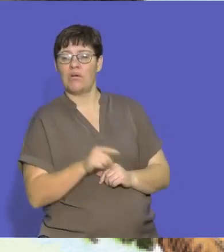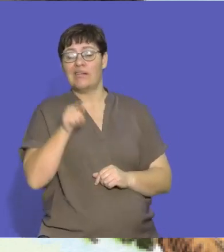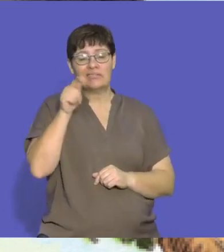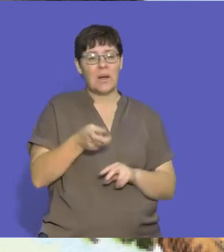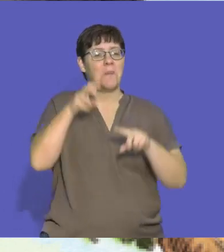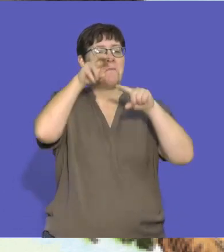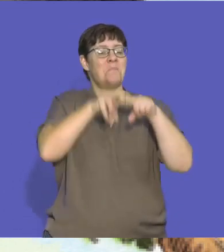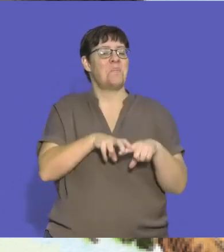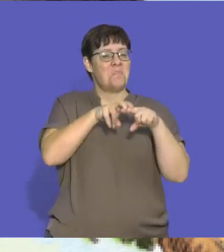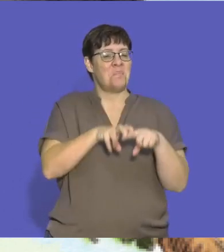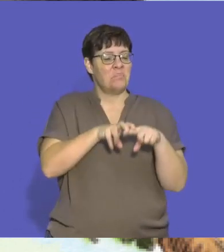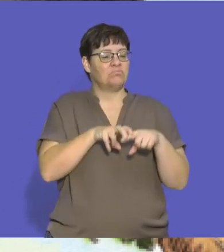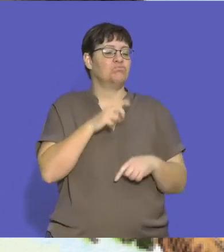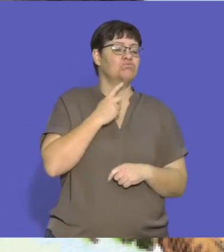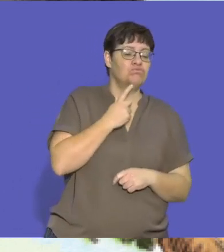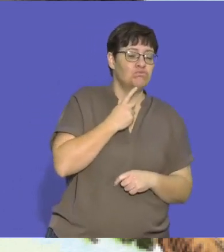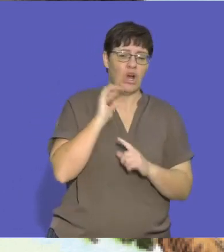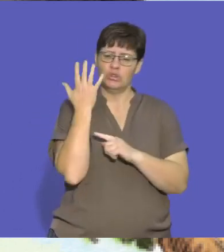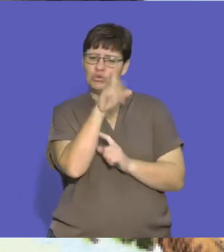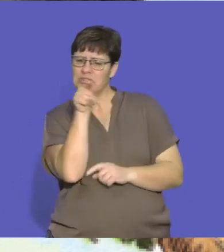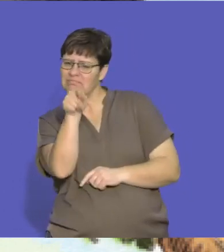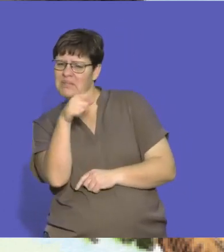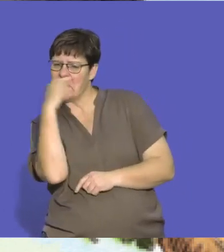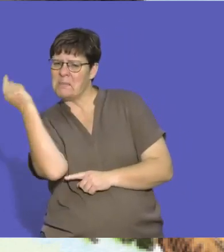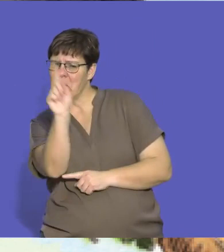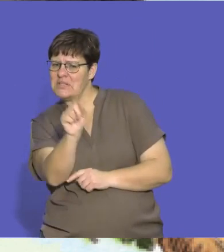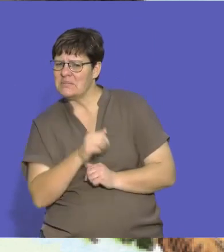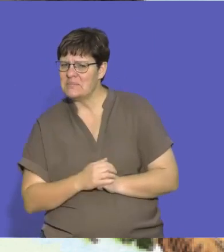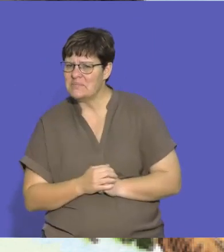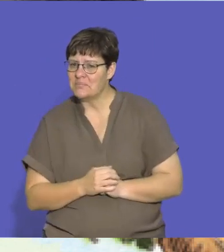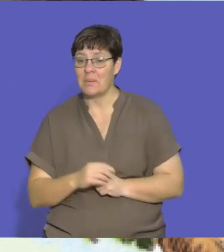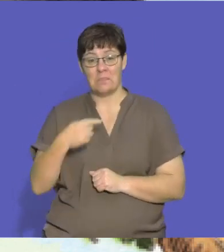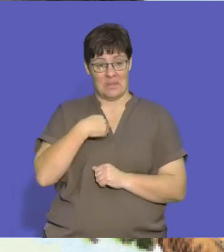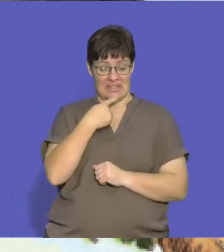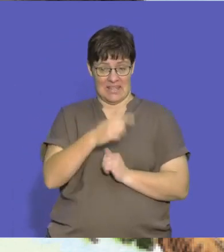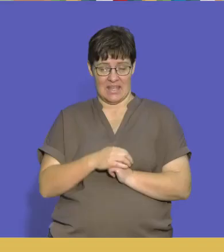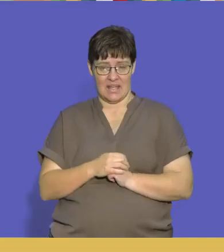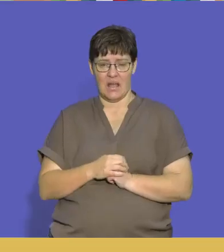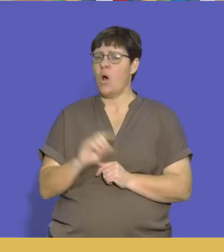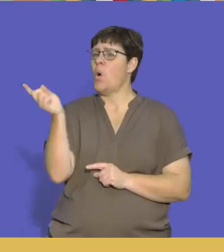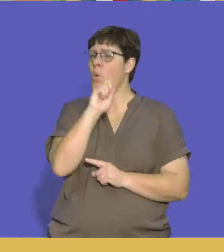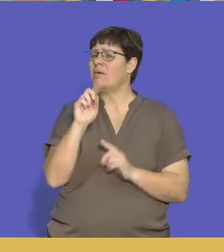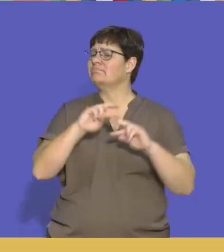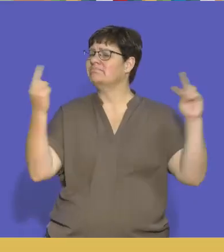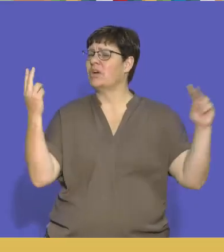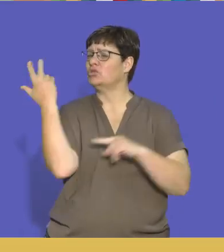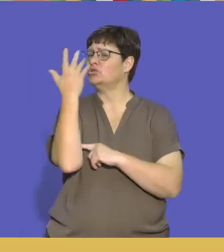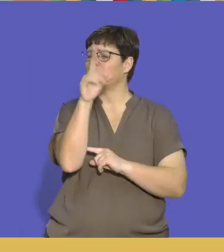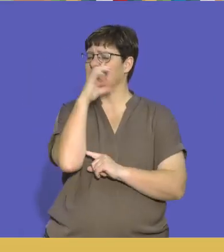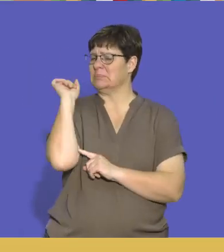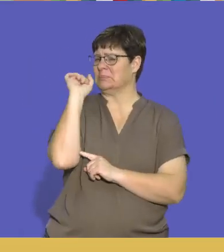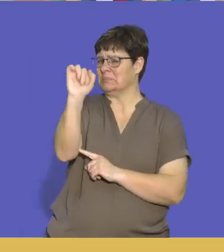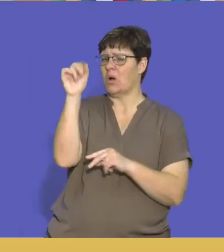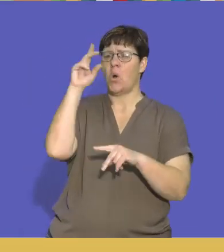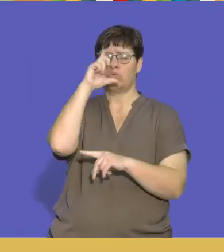He was sitting on a branch. What kind of tree was it? I say, what kind of tree was the